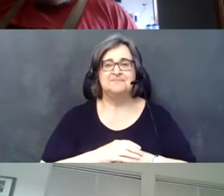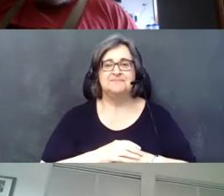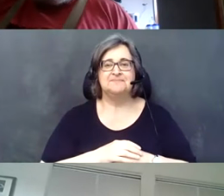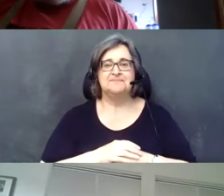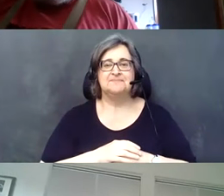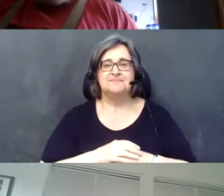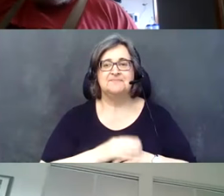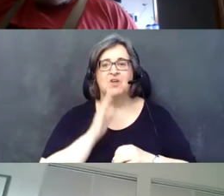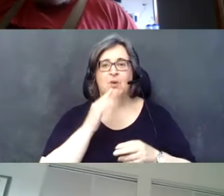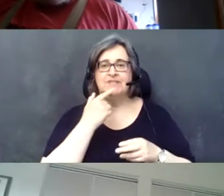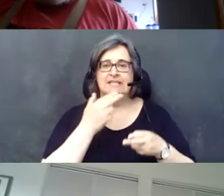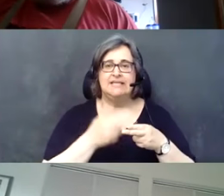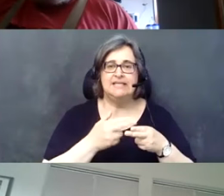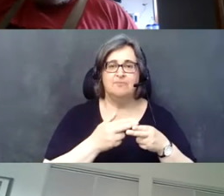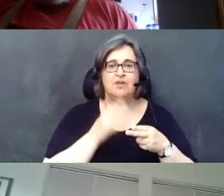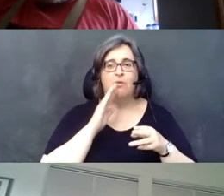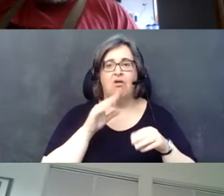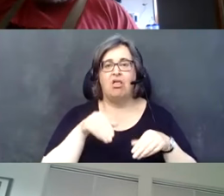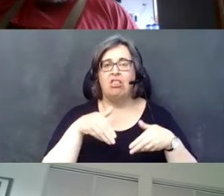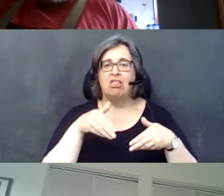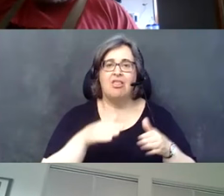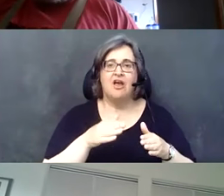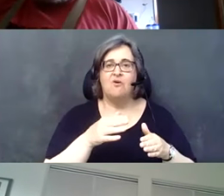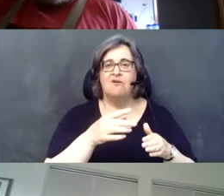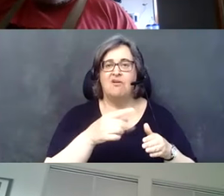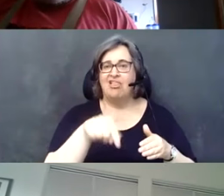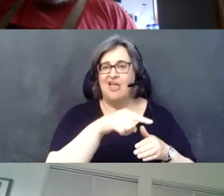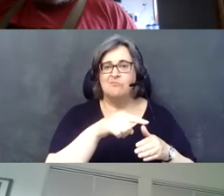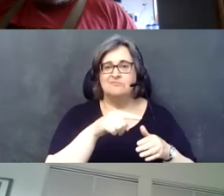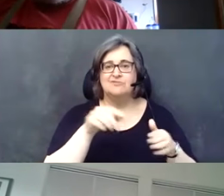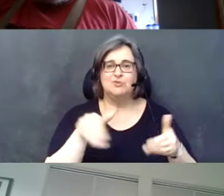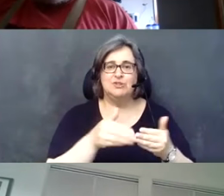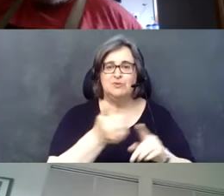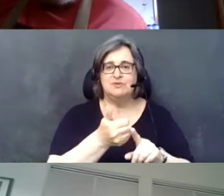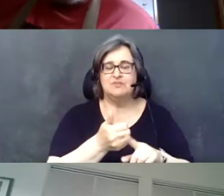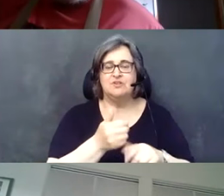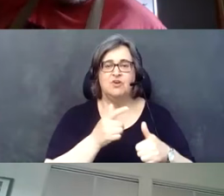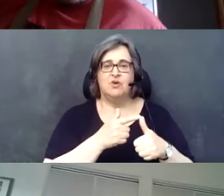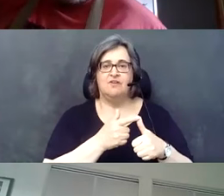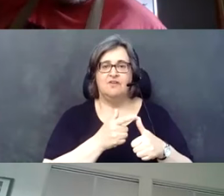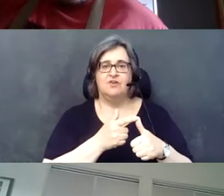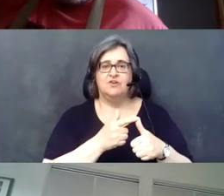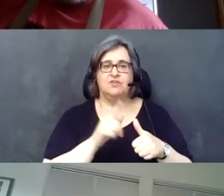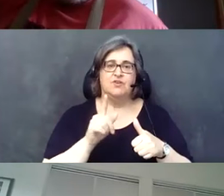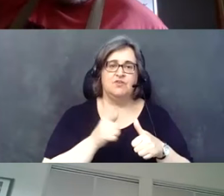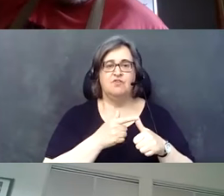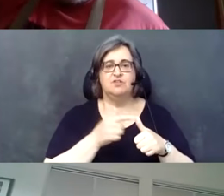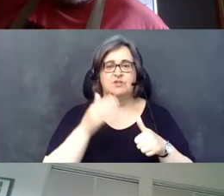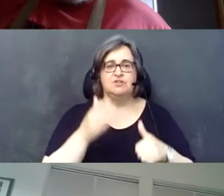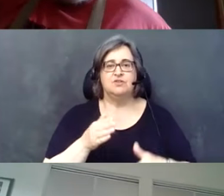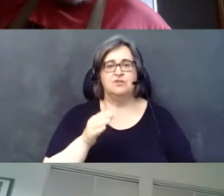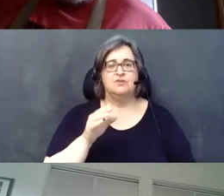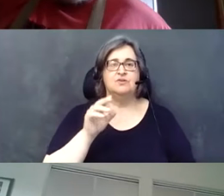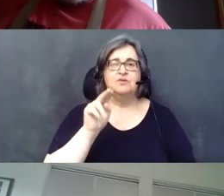will say their name and then give them a chance to introduce themselves to you all. So we're going to start off with our first presenter, Nora